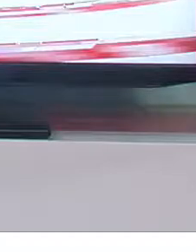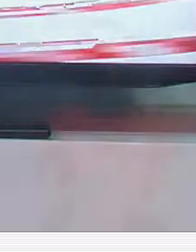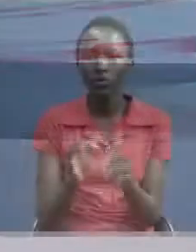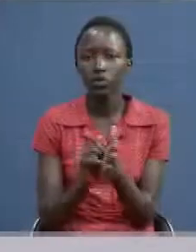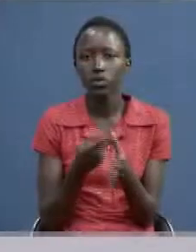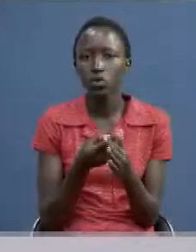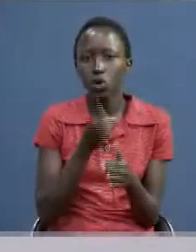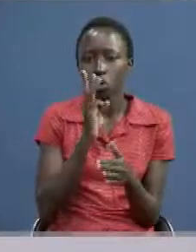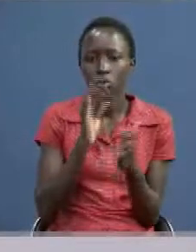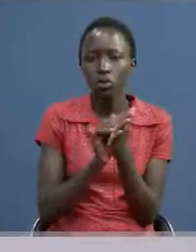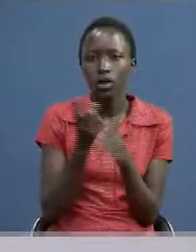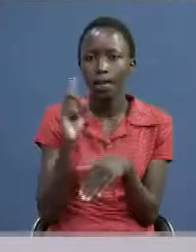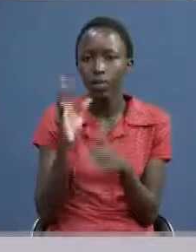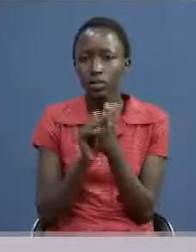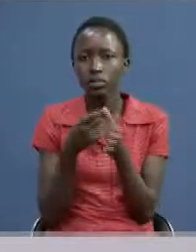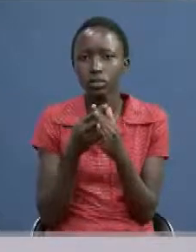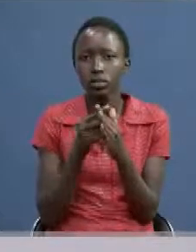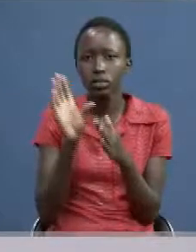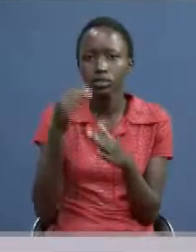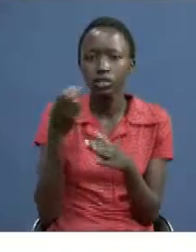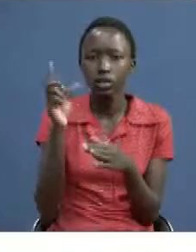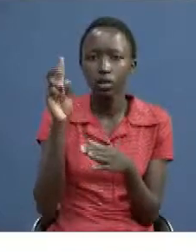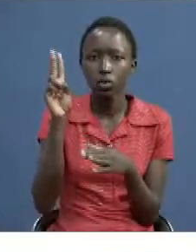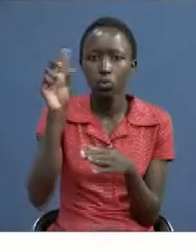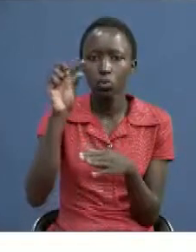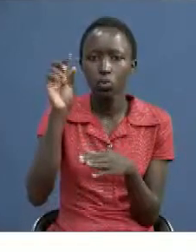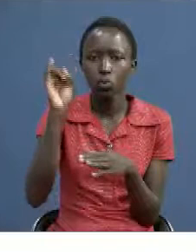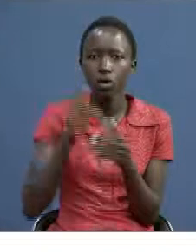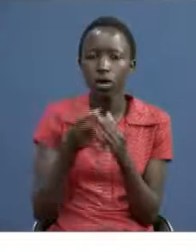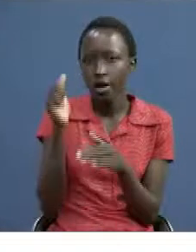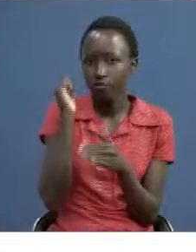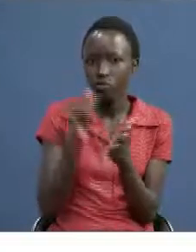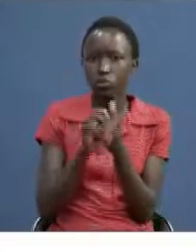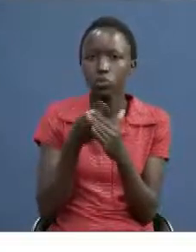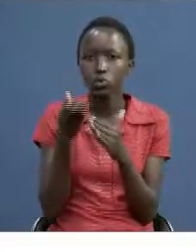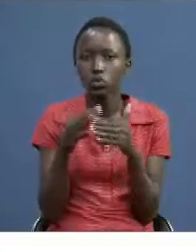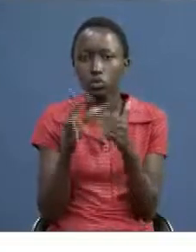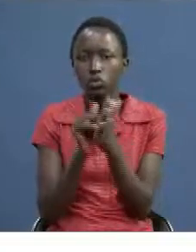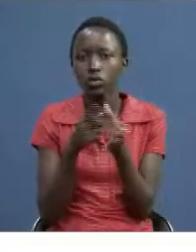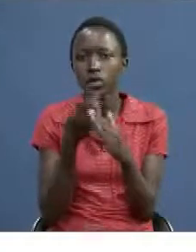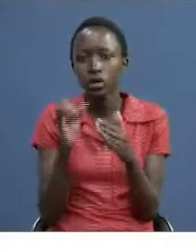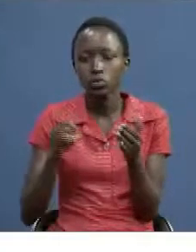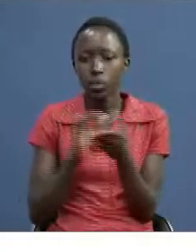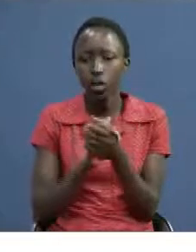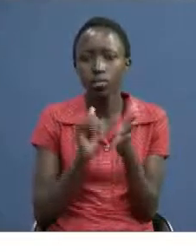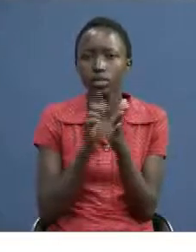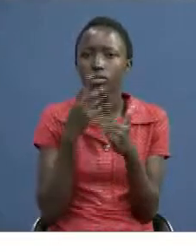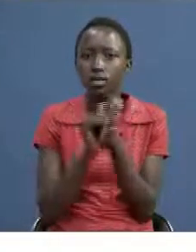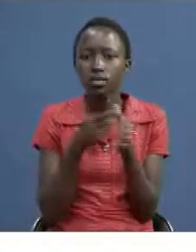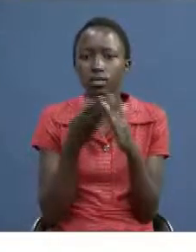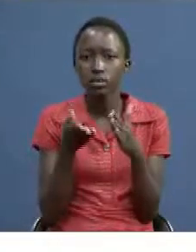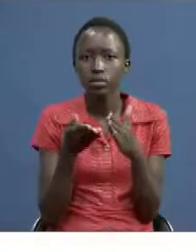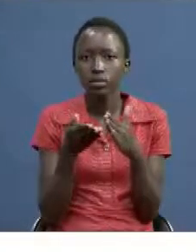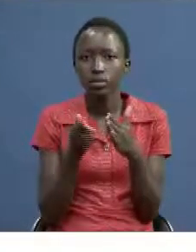Moving on, Water Cabinet Secretary Simon Chelugui has refuted claims of turmoil within the ruling Jubilee Party, stating that the